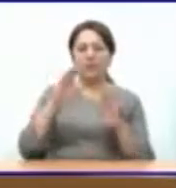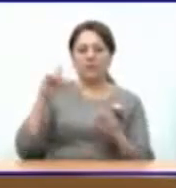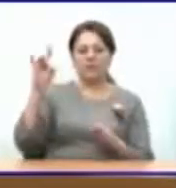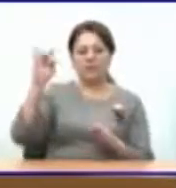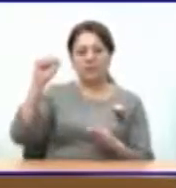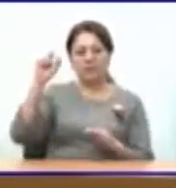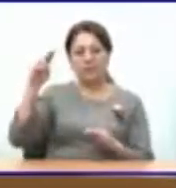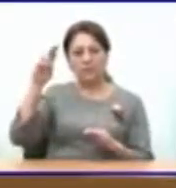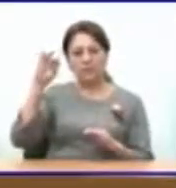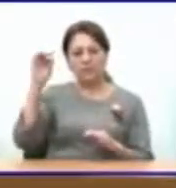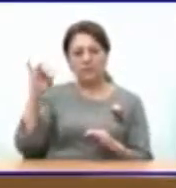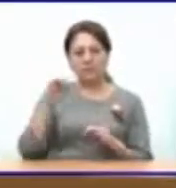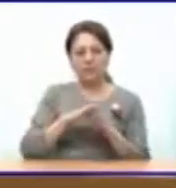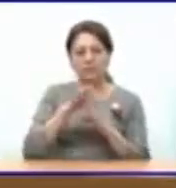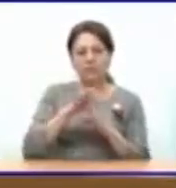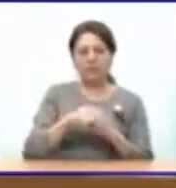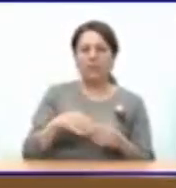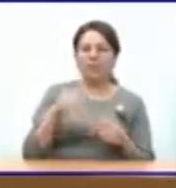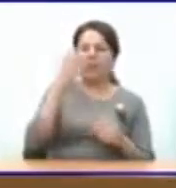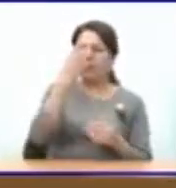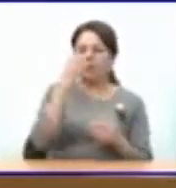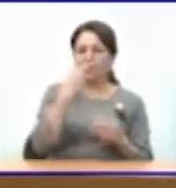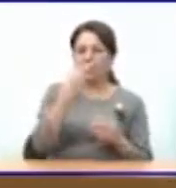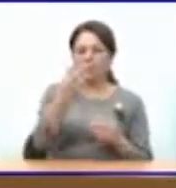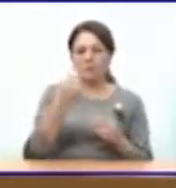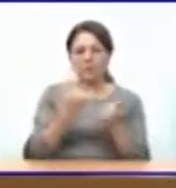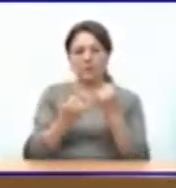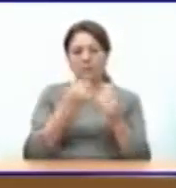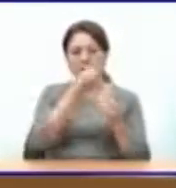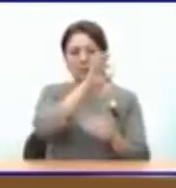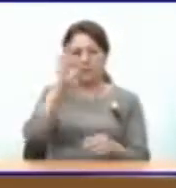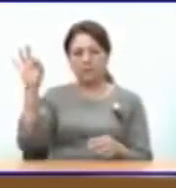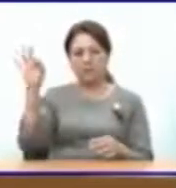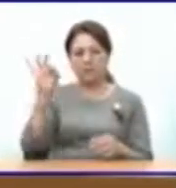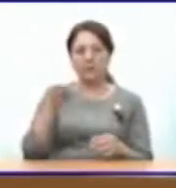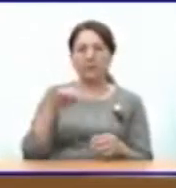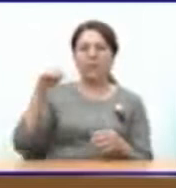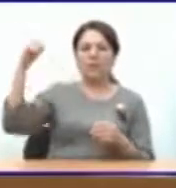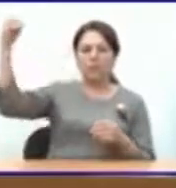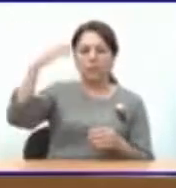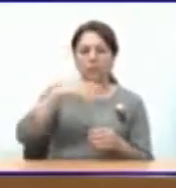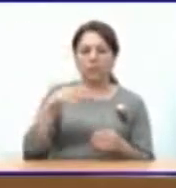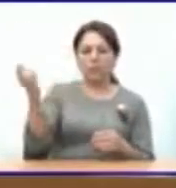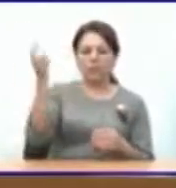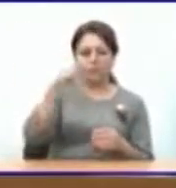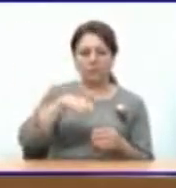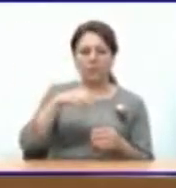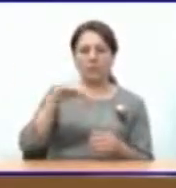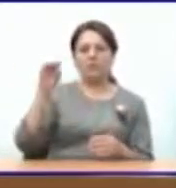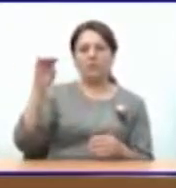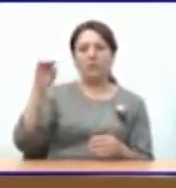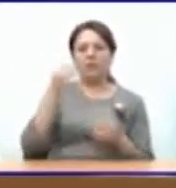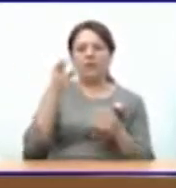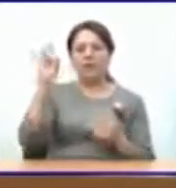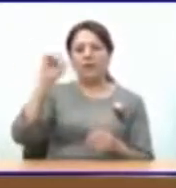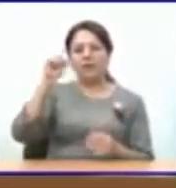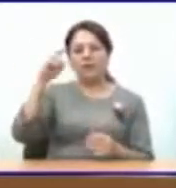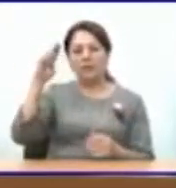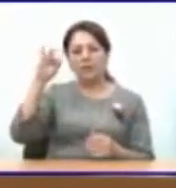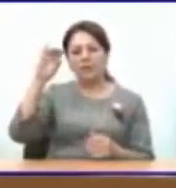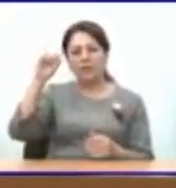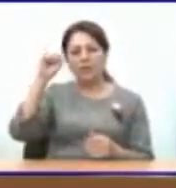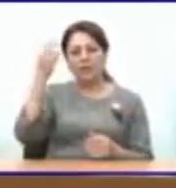turgan sariq chiziqlar quyoshdan kelayotgan radiatsiya nurlari, ko'k chiziqlar esa